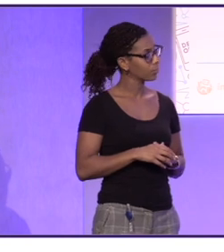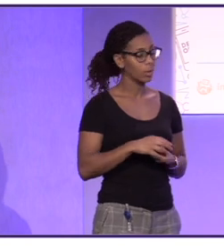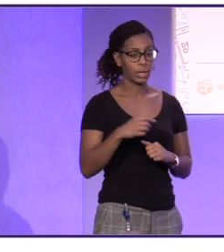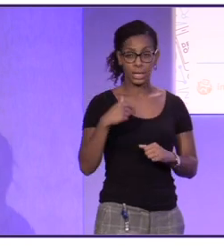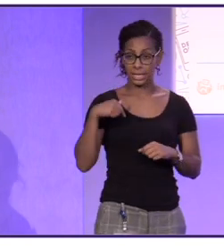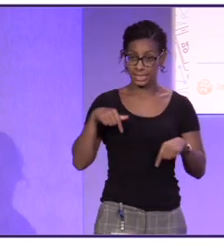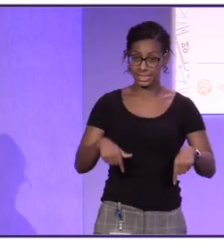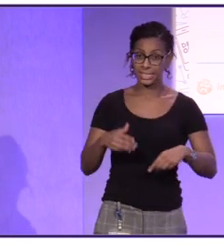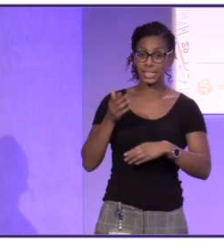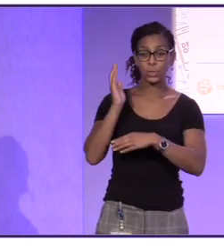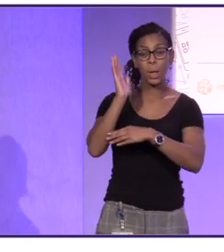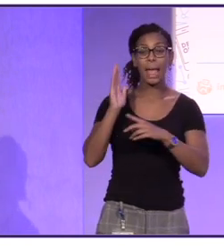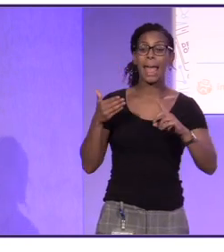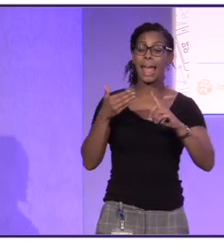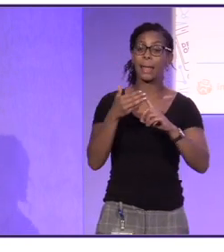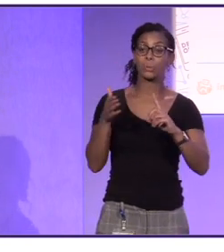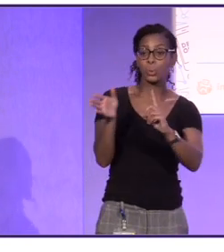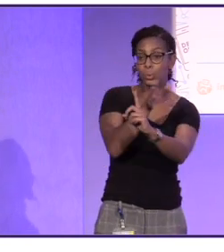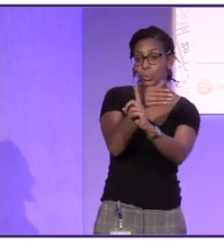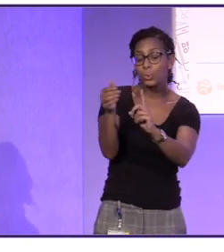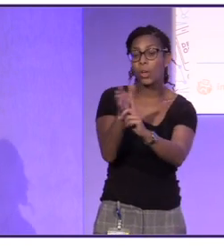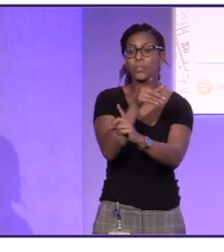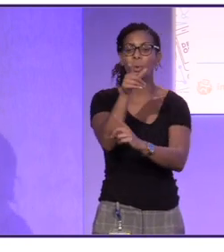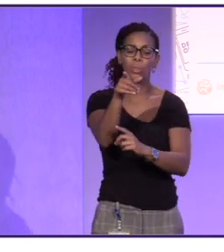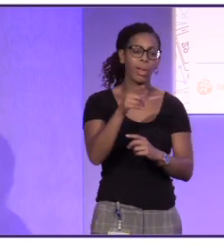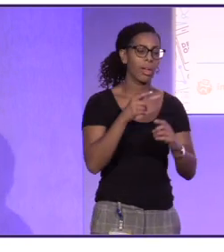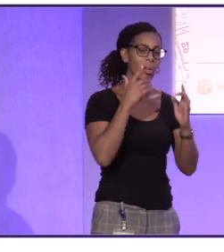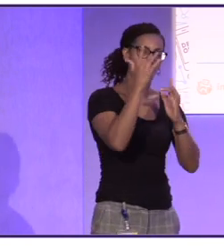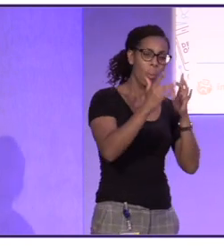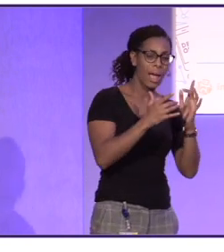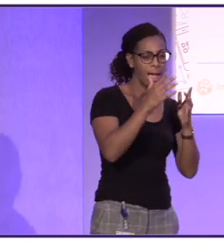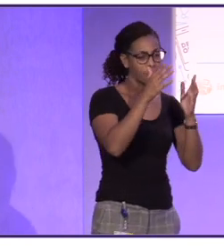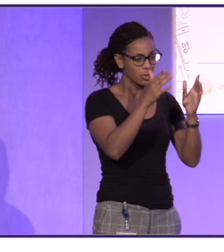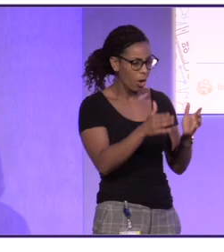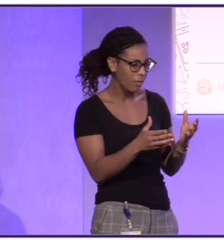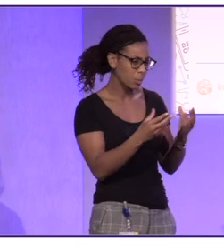convincing you that web servers with sticky sessions are a bad thing and you should do